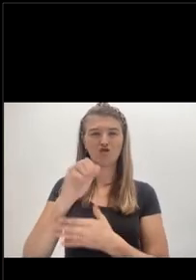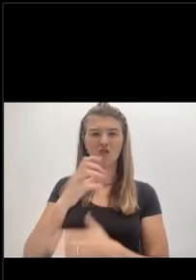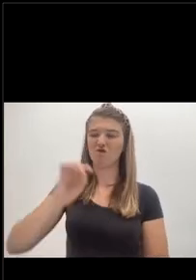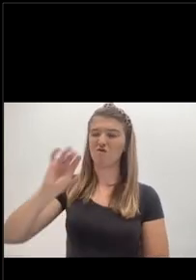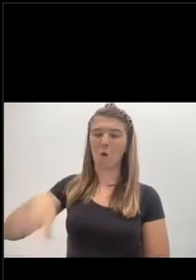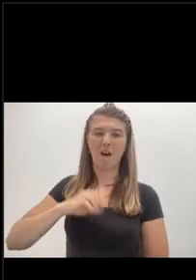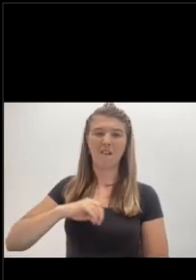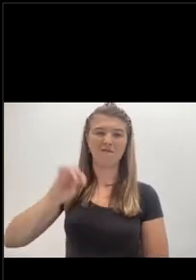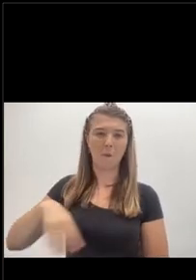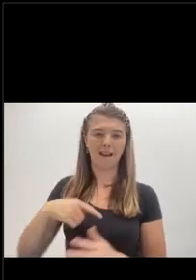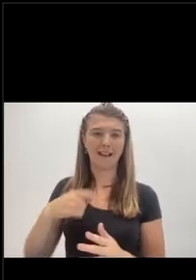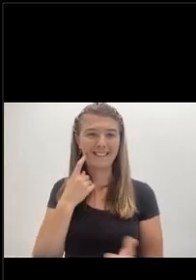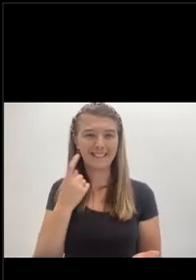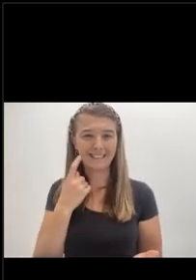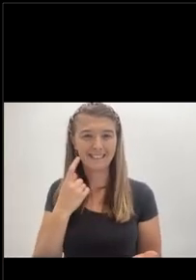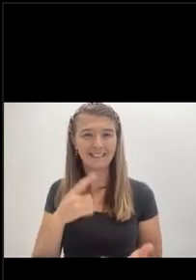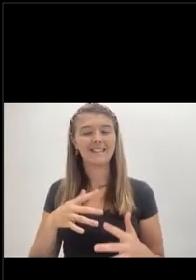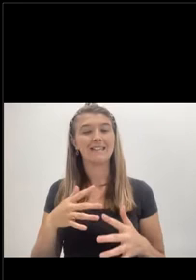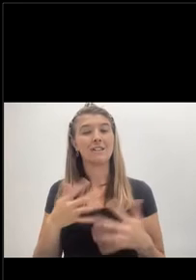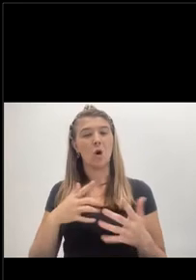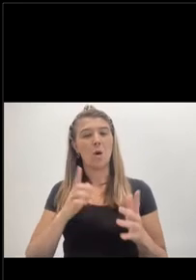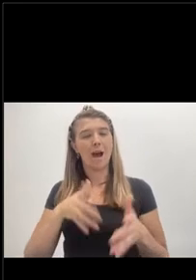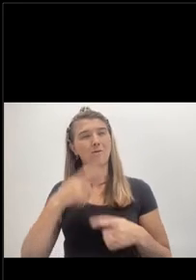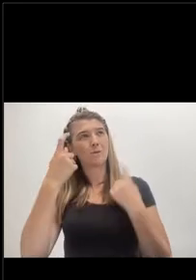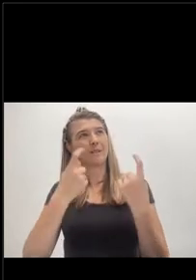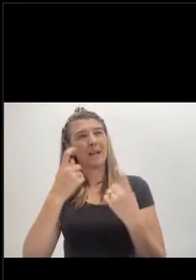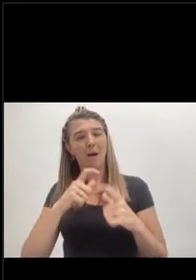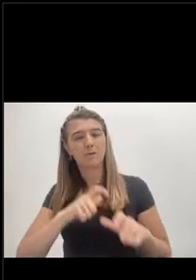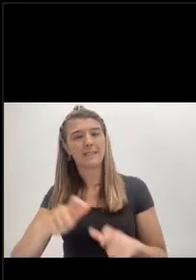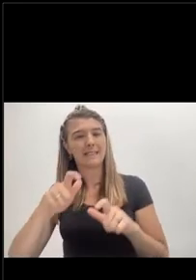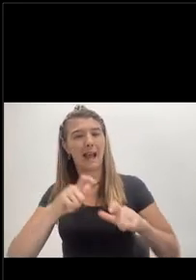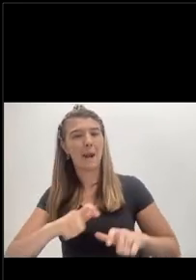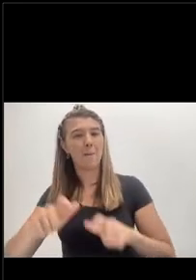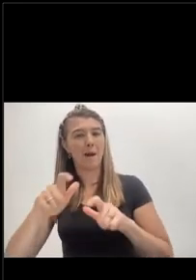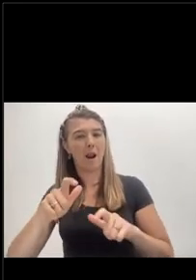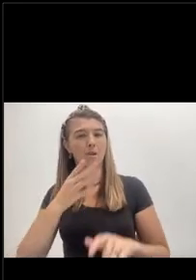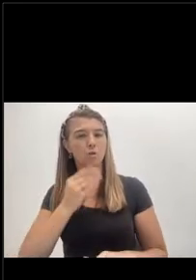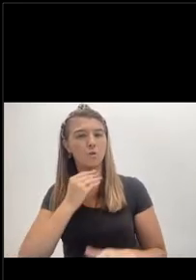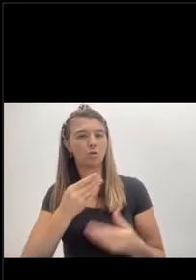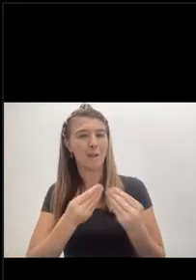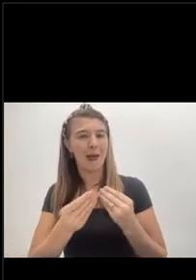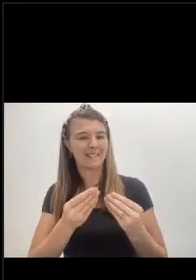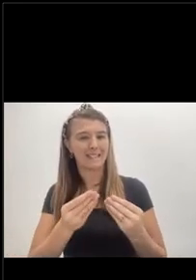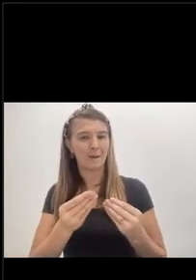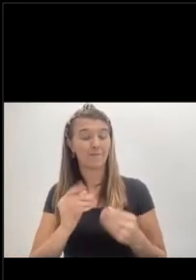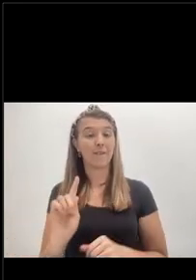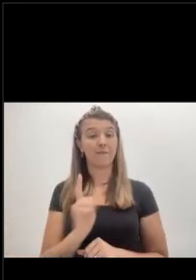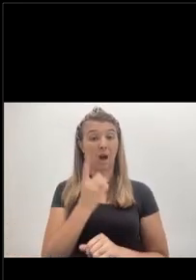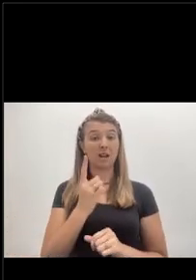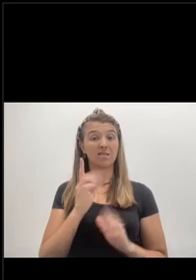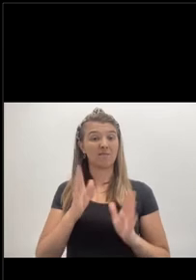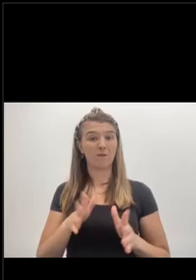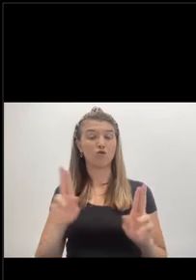environment. In order to sustainably capture the benefits of this material, we should first reduce our plastic consumption and then move